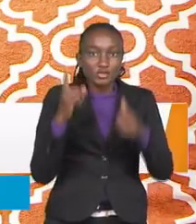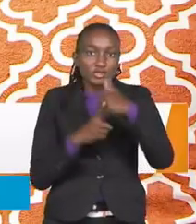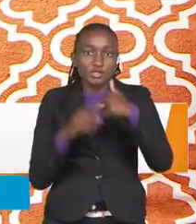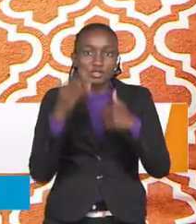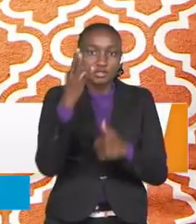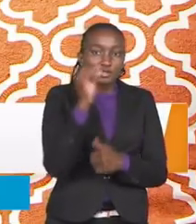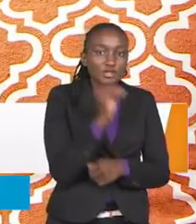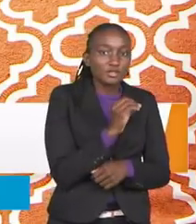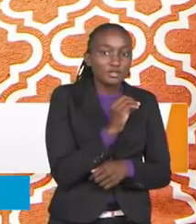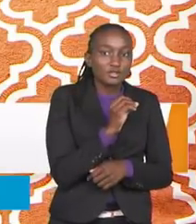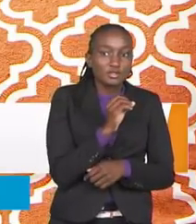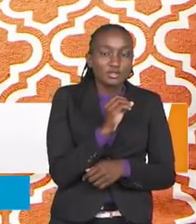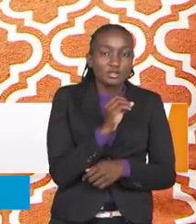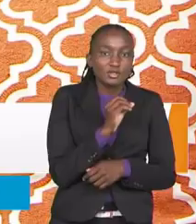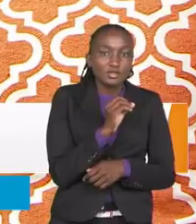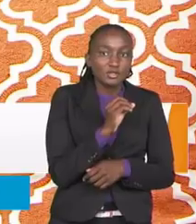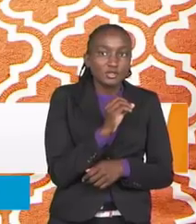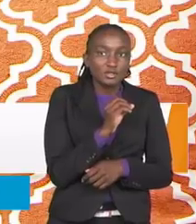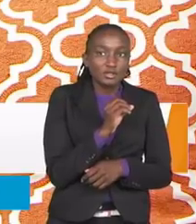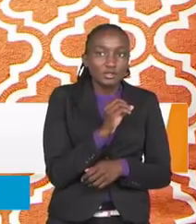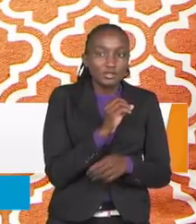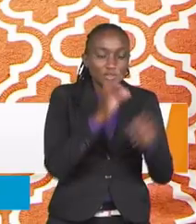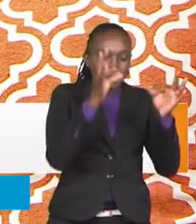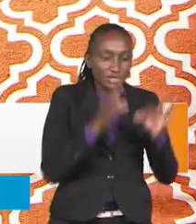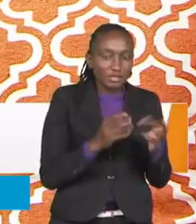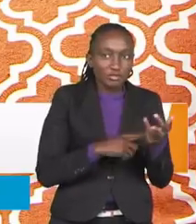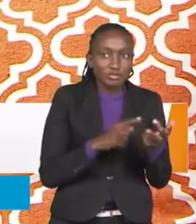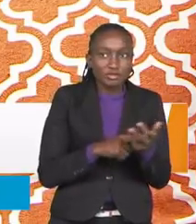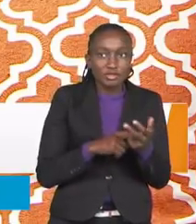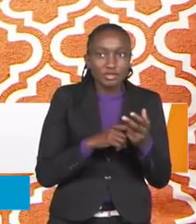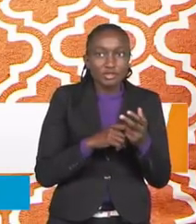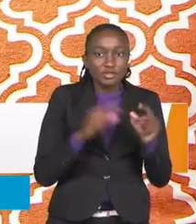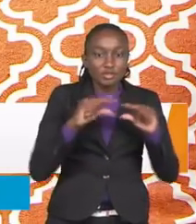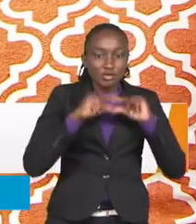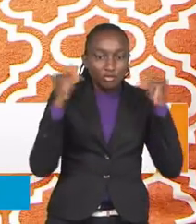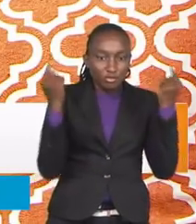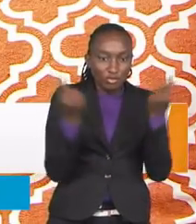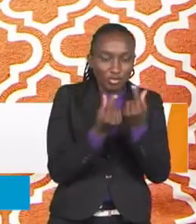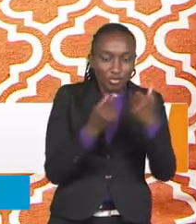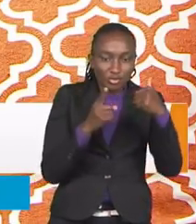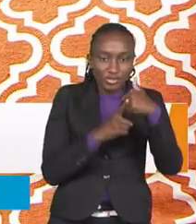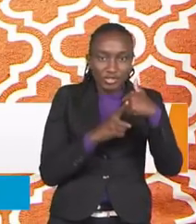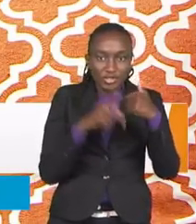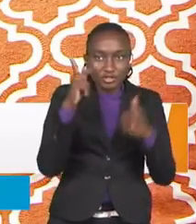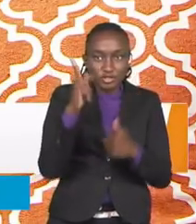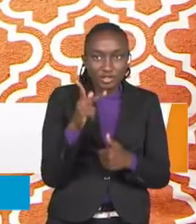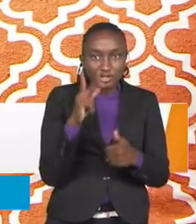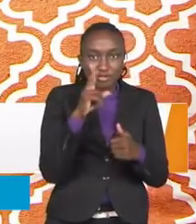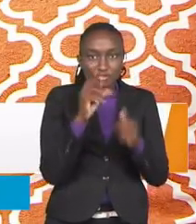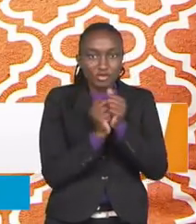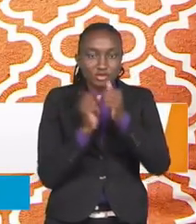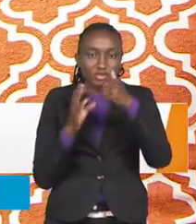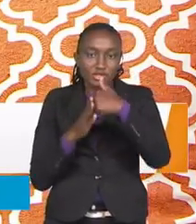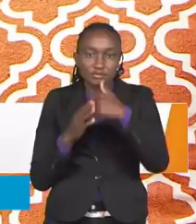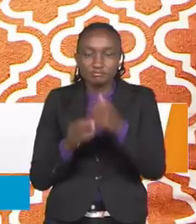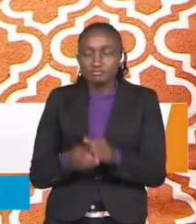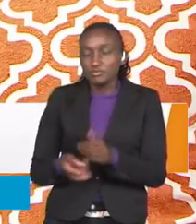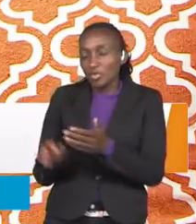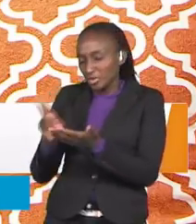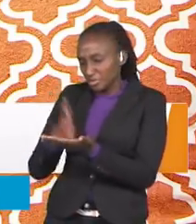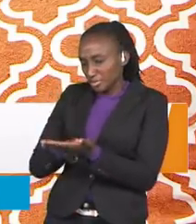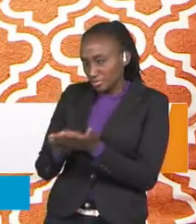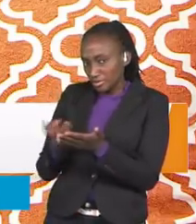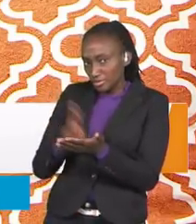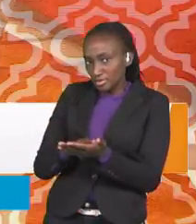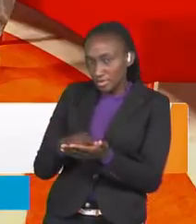52 56 30. And the account number is Global 6K 2019. Maybe we repeat that again. I will.